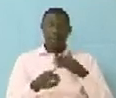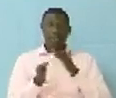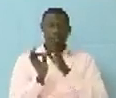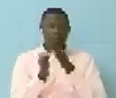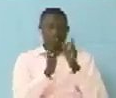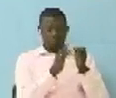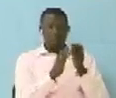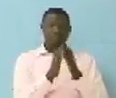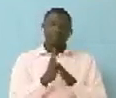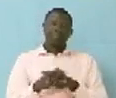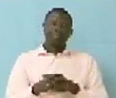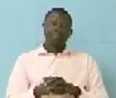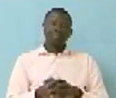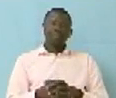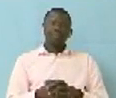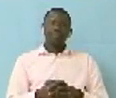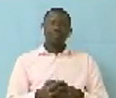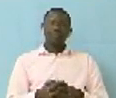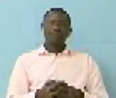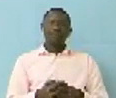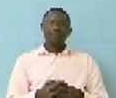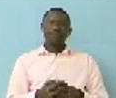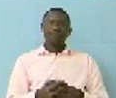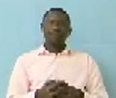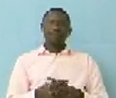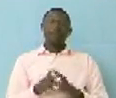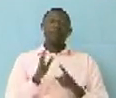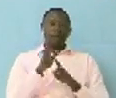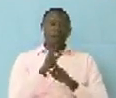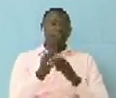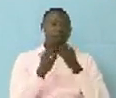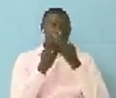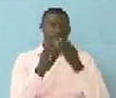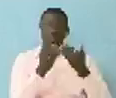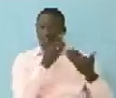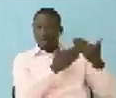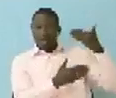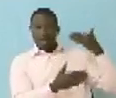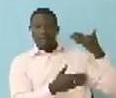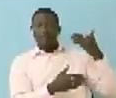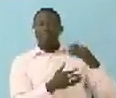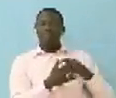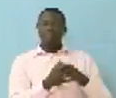Please go ahead. Like I said earlier on,